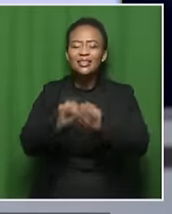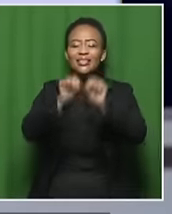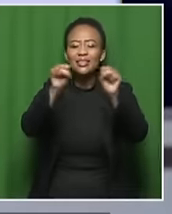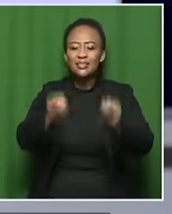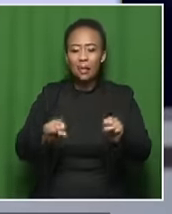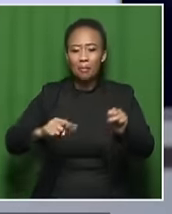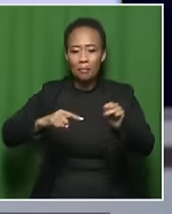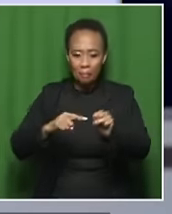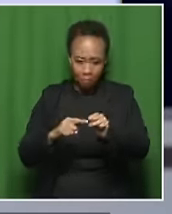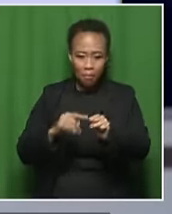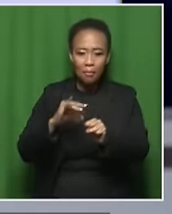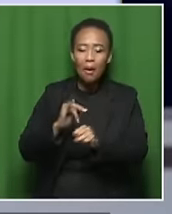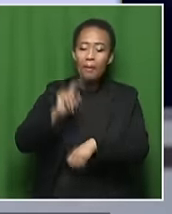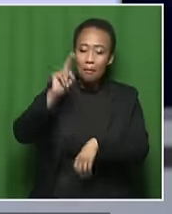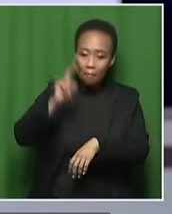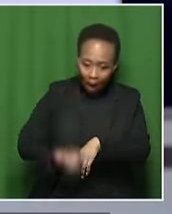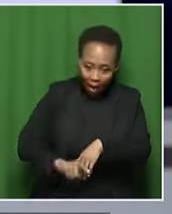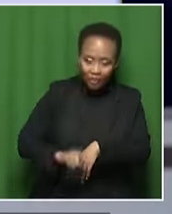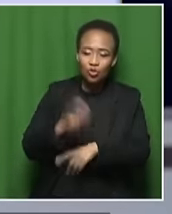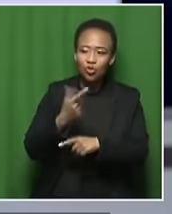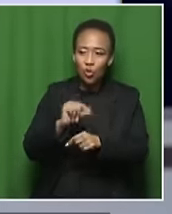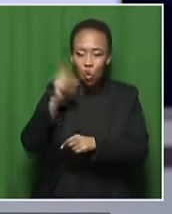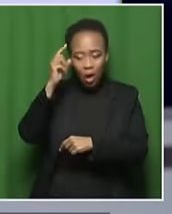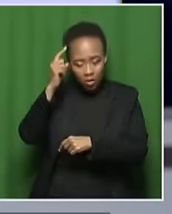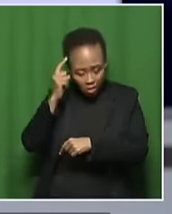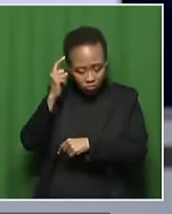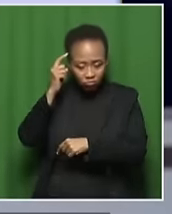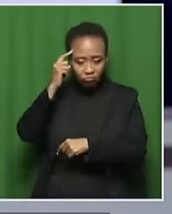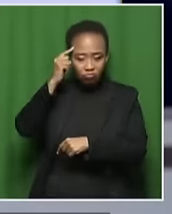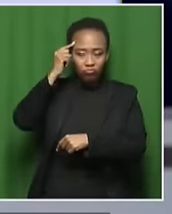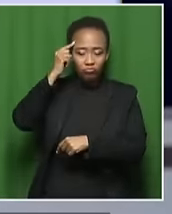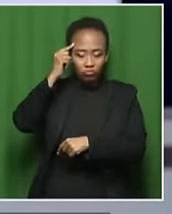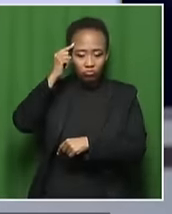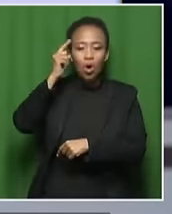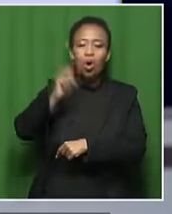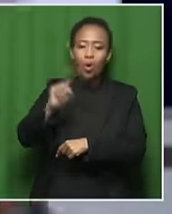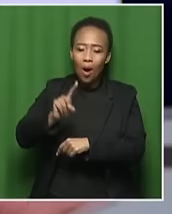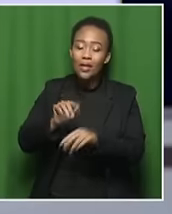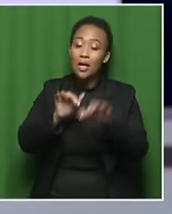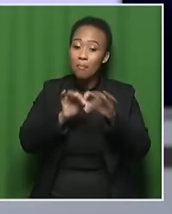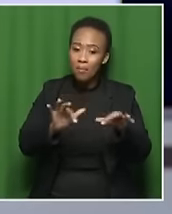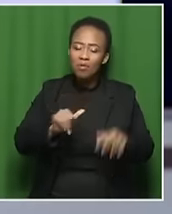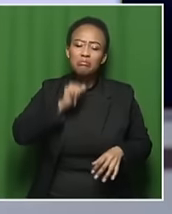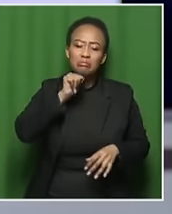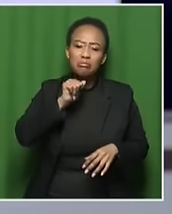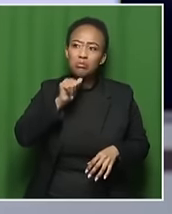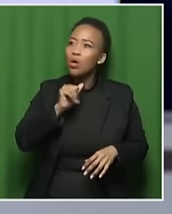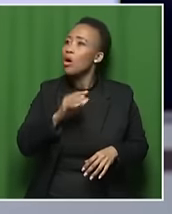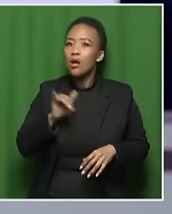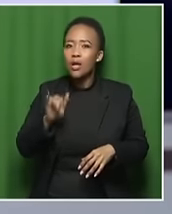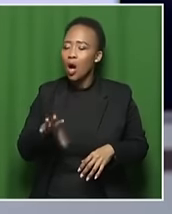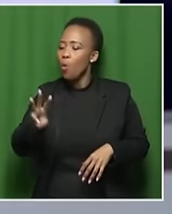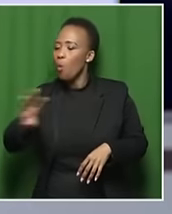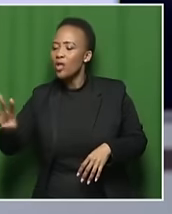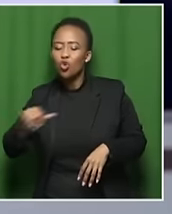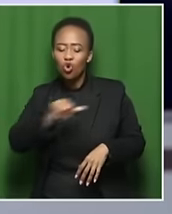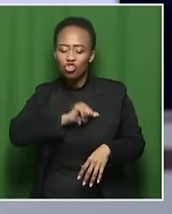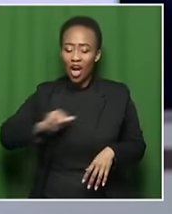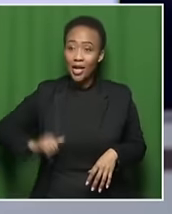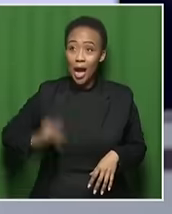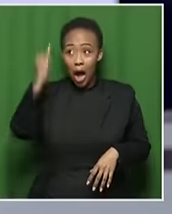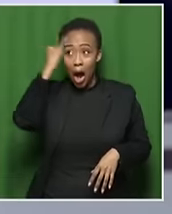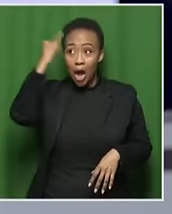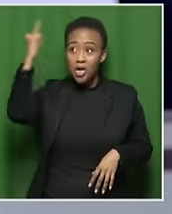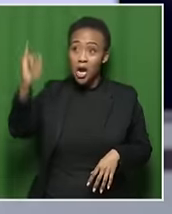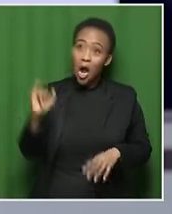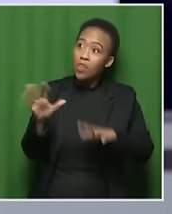into cognizance our people, instead of coming with the West or with Chinese ideology. We've got to make